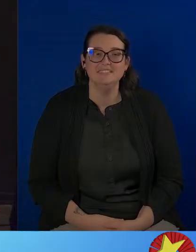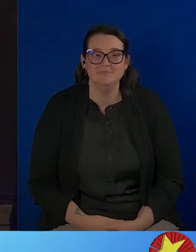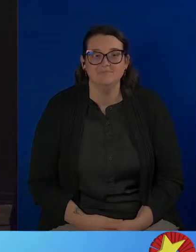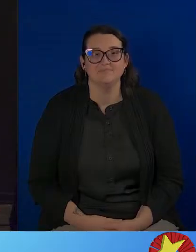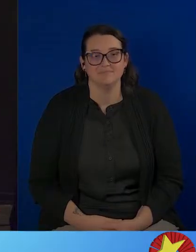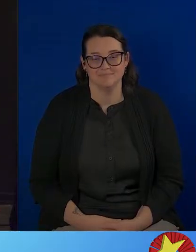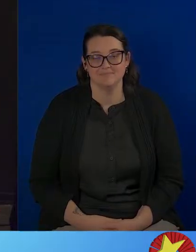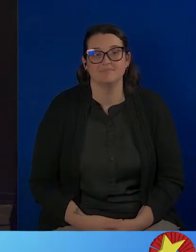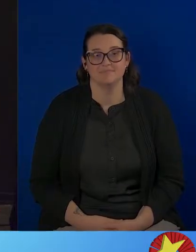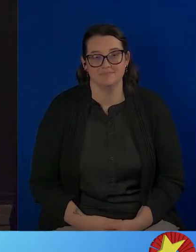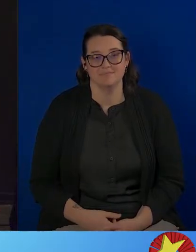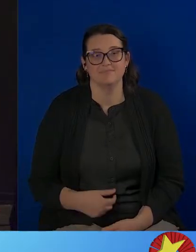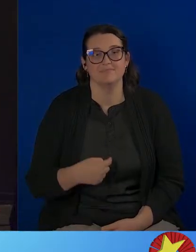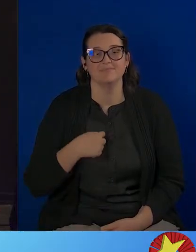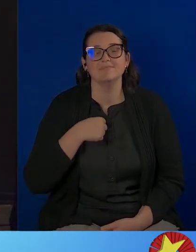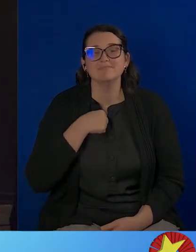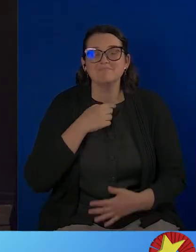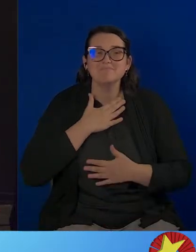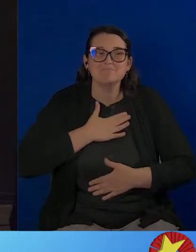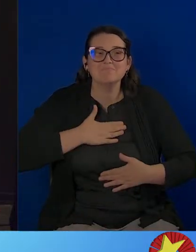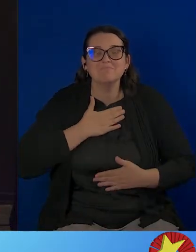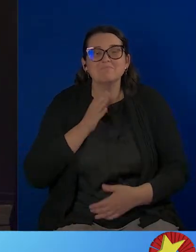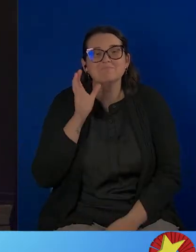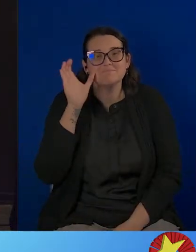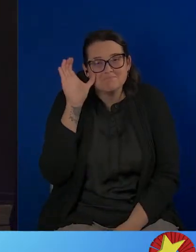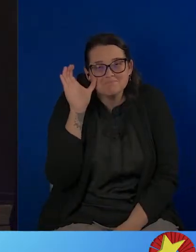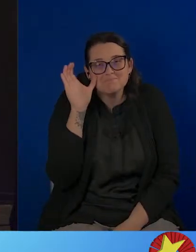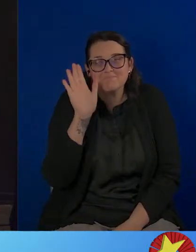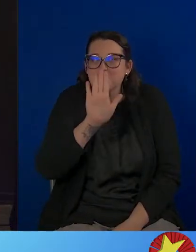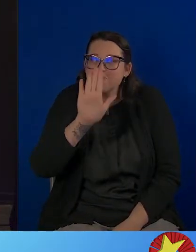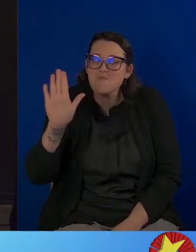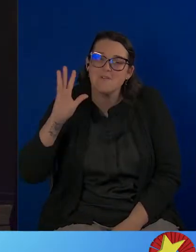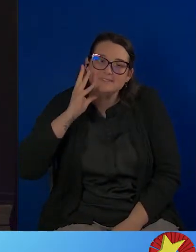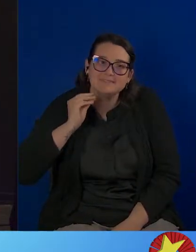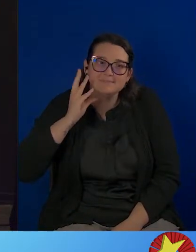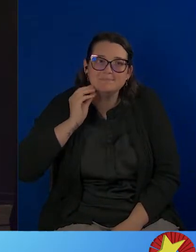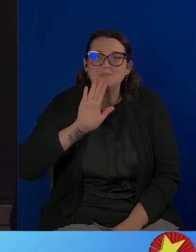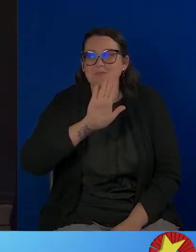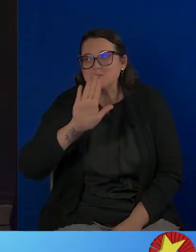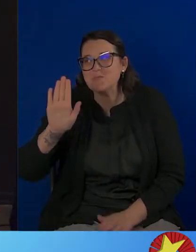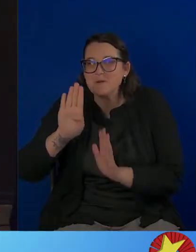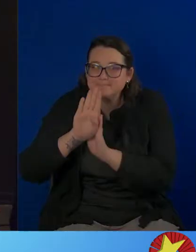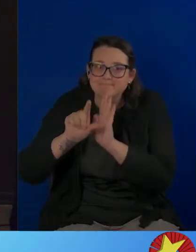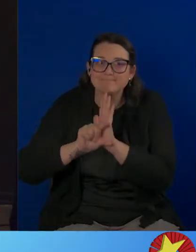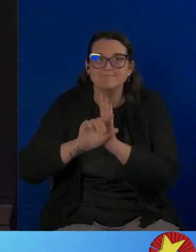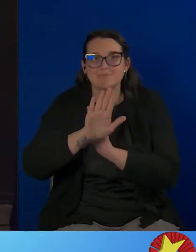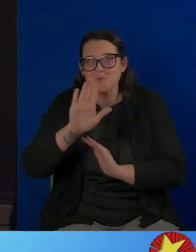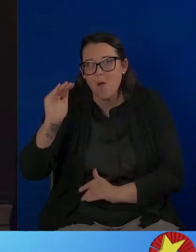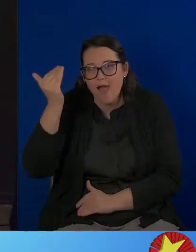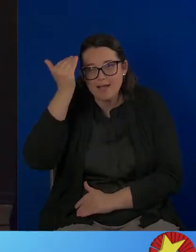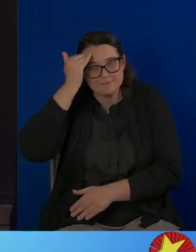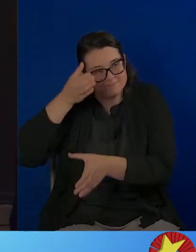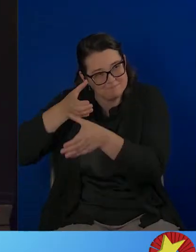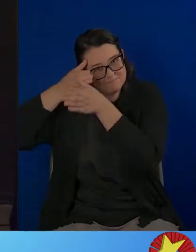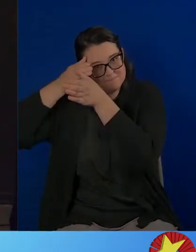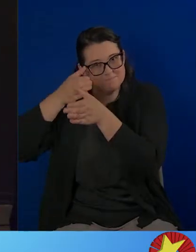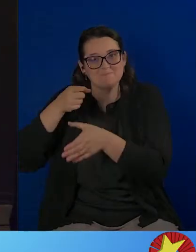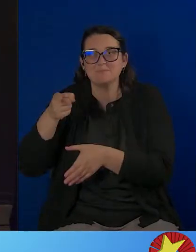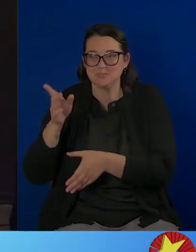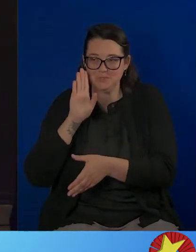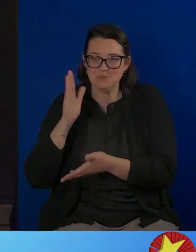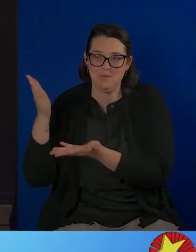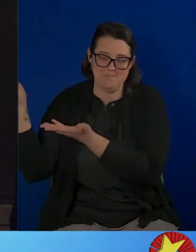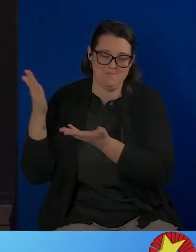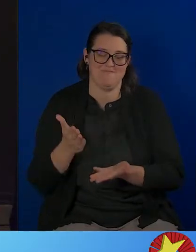And I really enjoyed listening to your experience, your knowledge, and your expertise that you are going to be bringing to